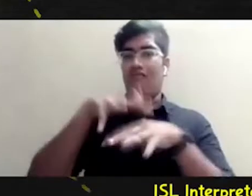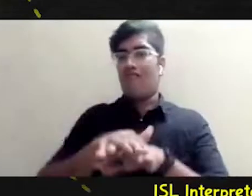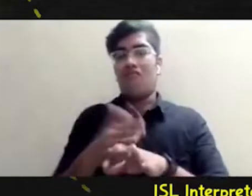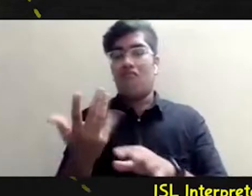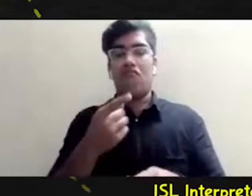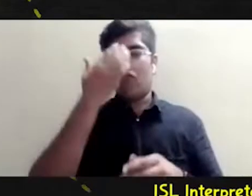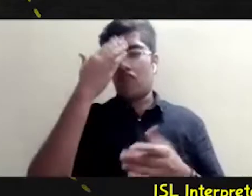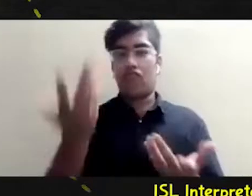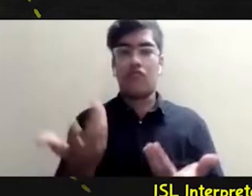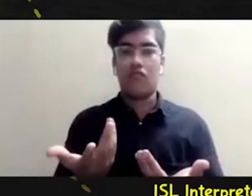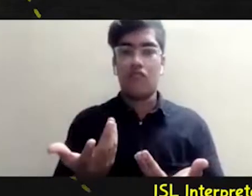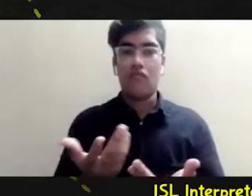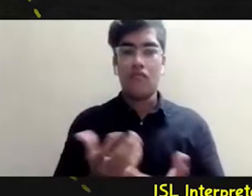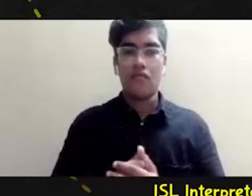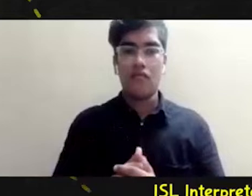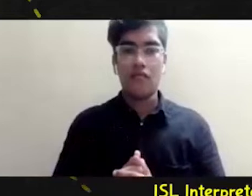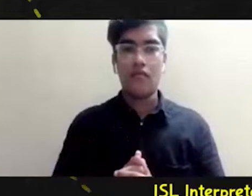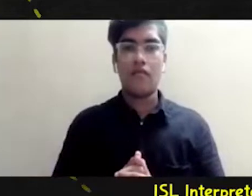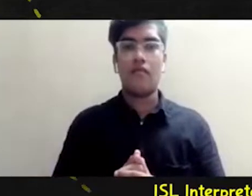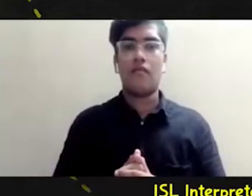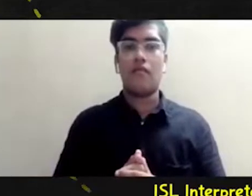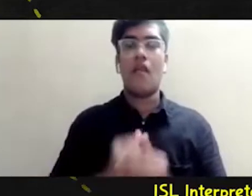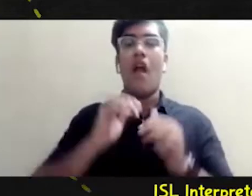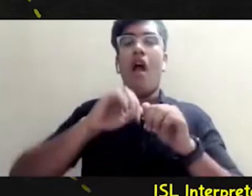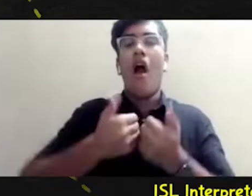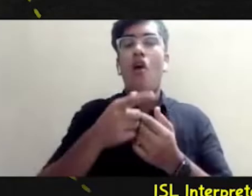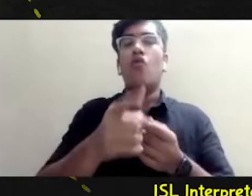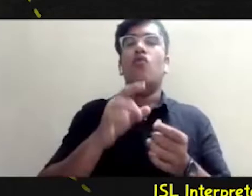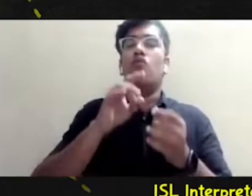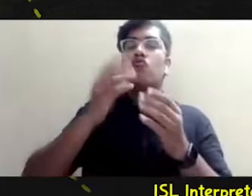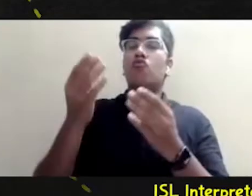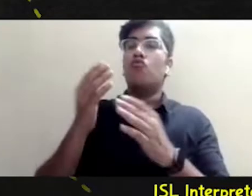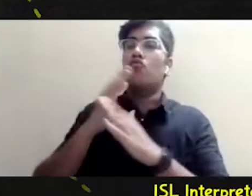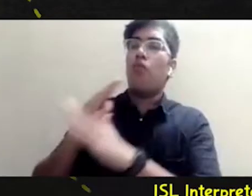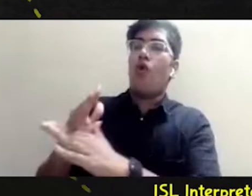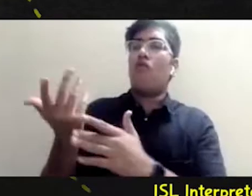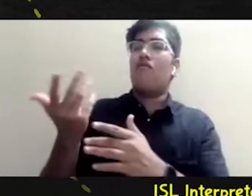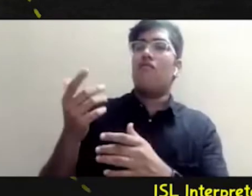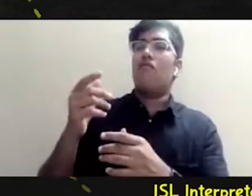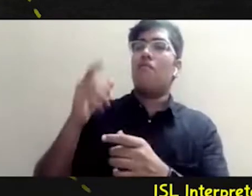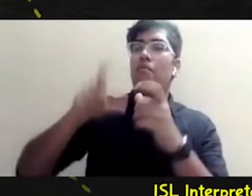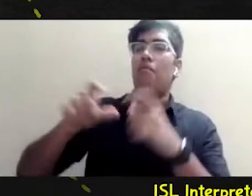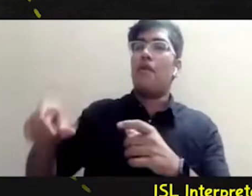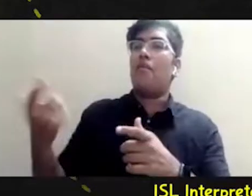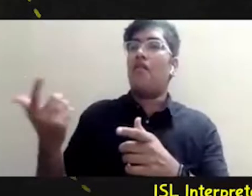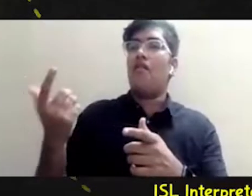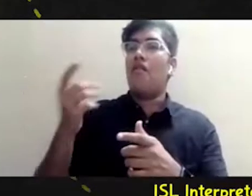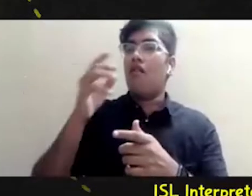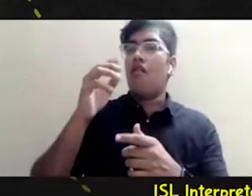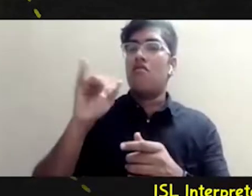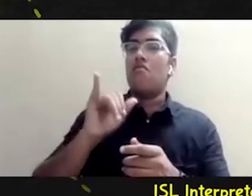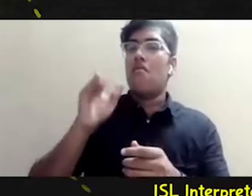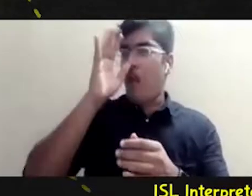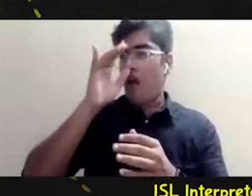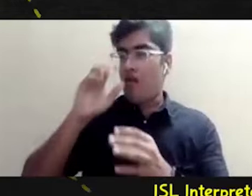how do you sort of prevent this from becoming a project that's used for pink washing that's used for homonationalism, that's used for all of